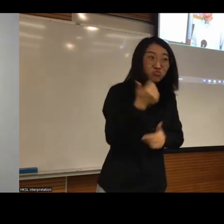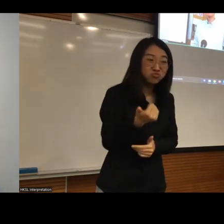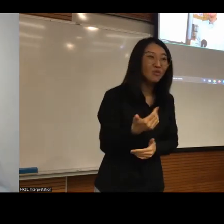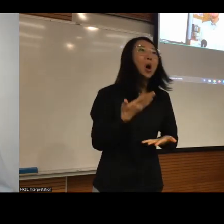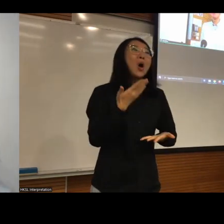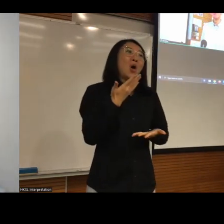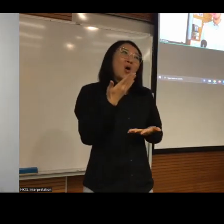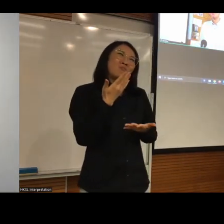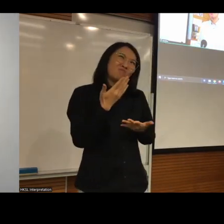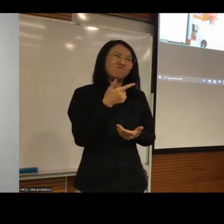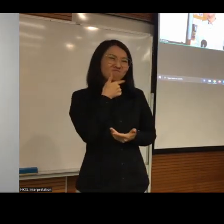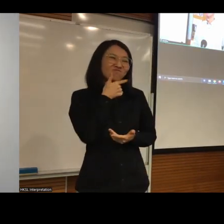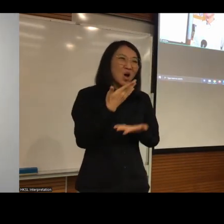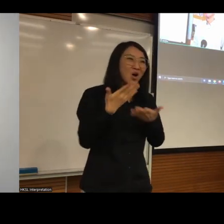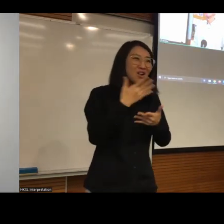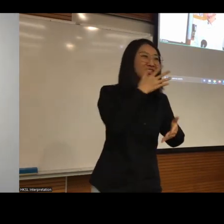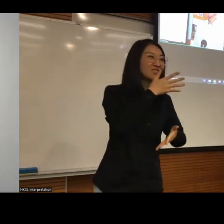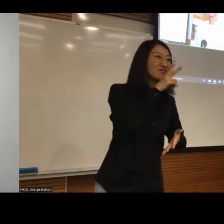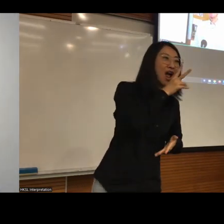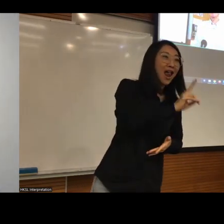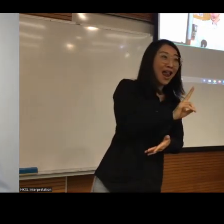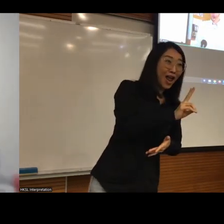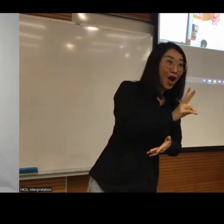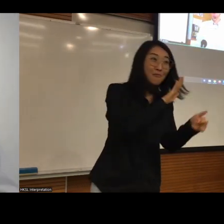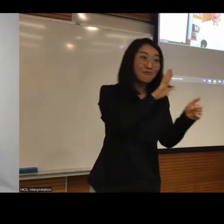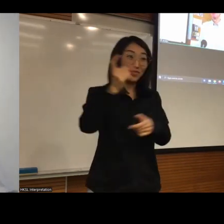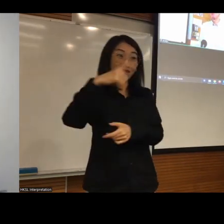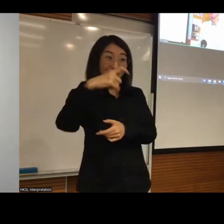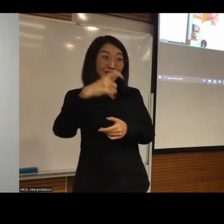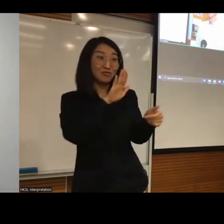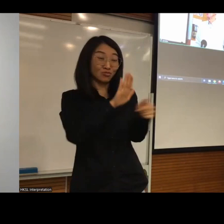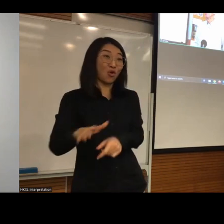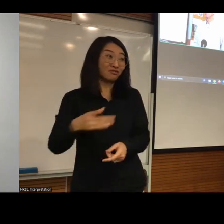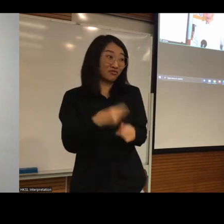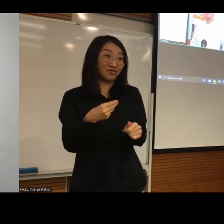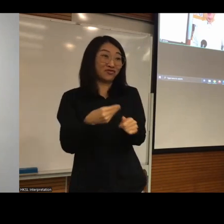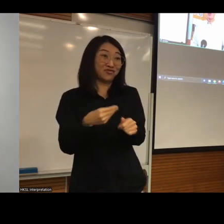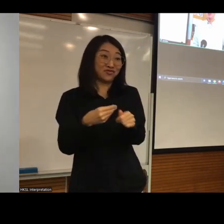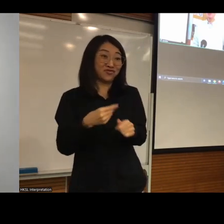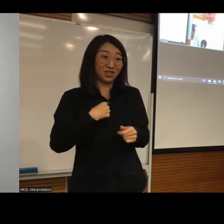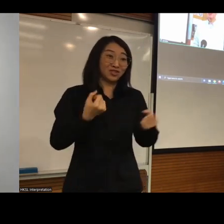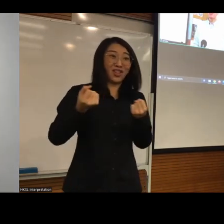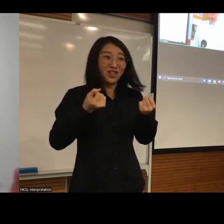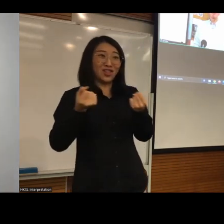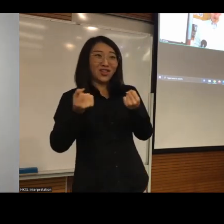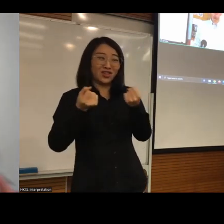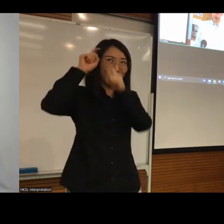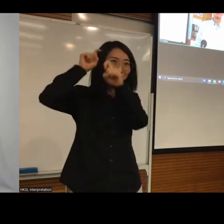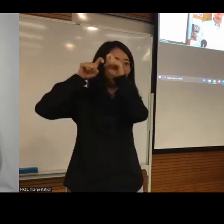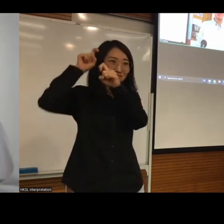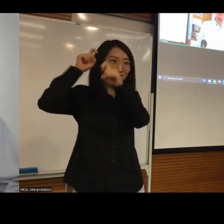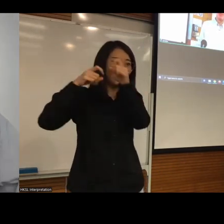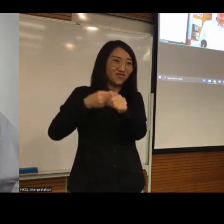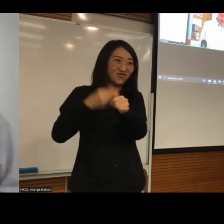interpreters will to have them drive taxis for a few years. Then they get the cognitive skills, and afterwards they only